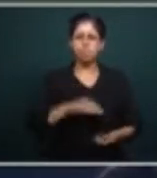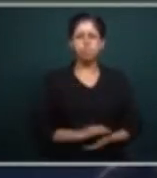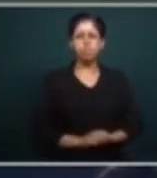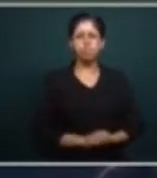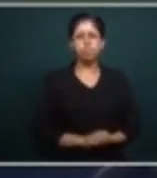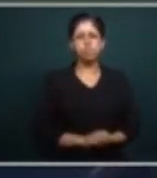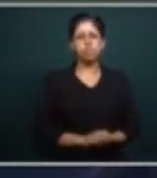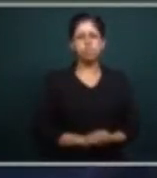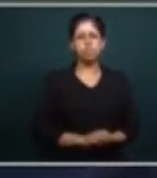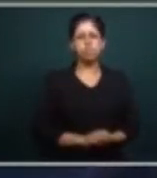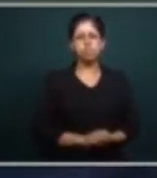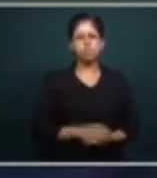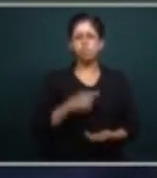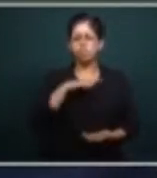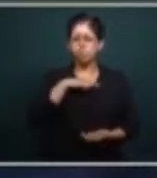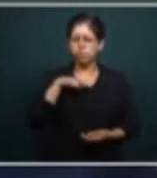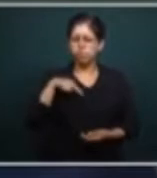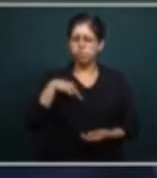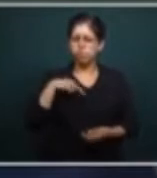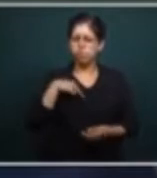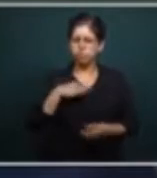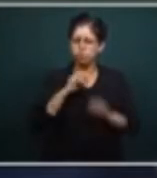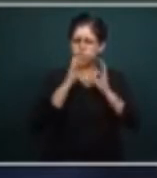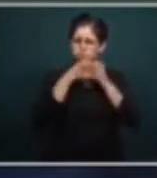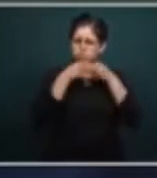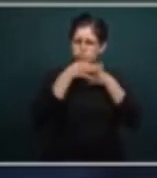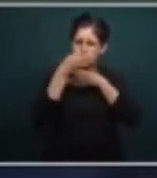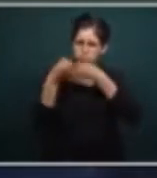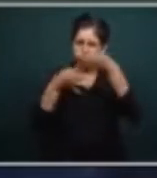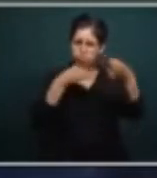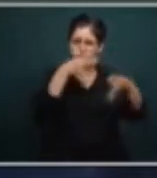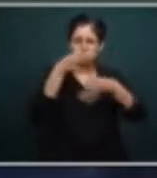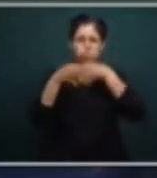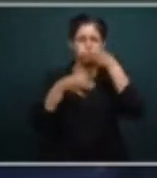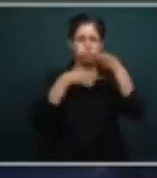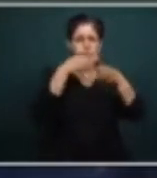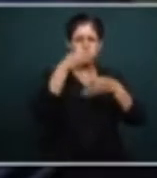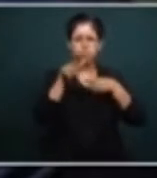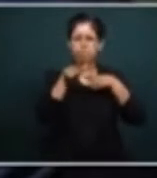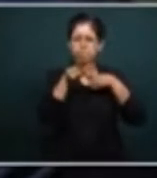victims. And we are going to be informing